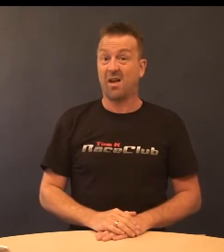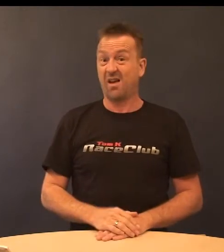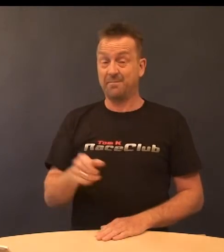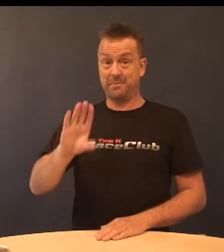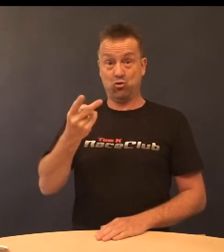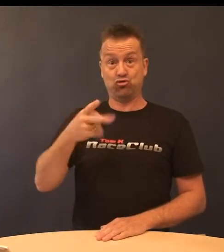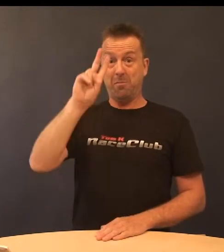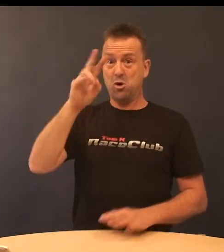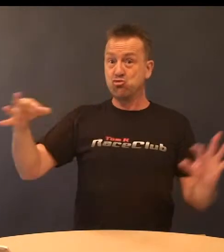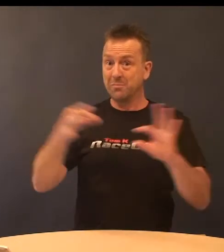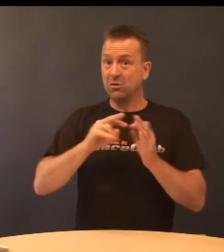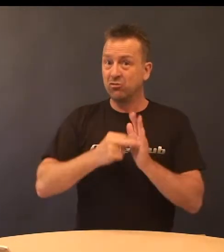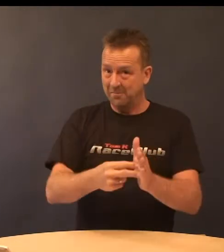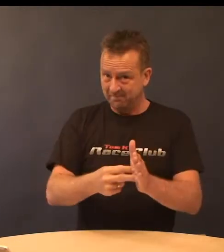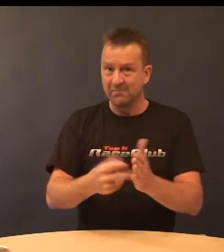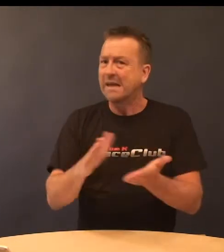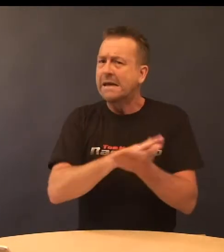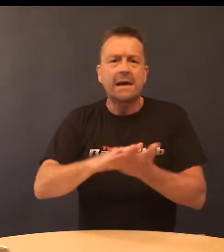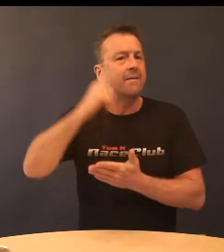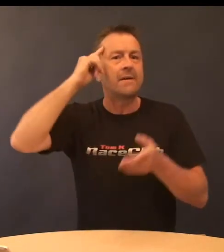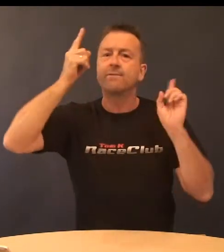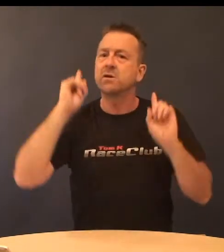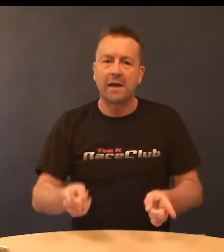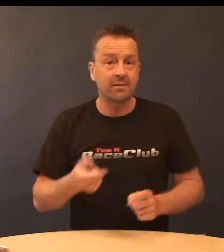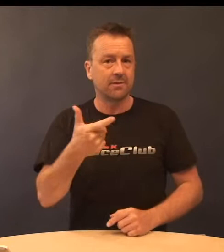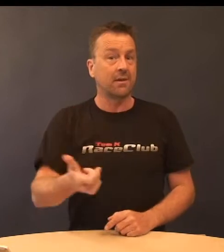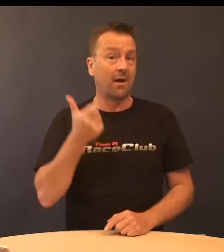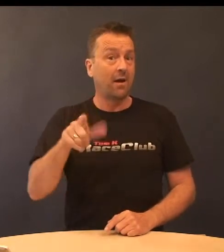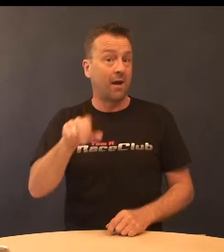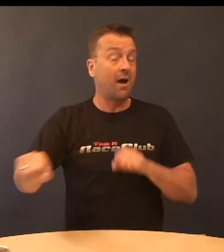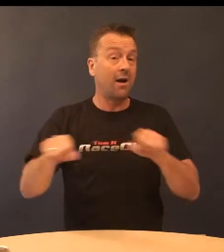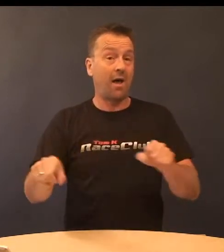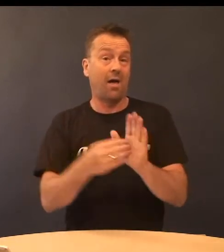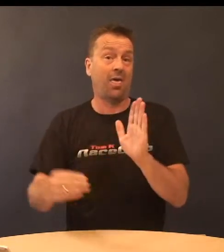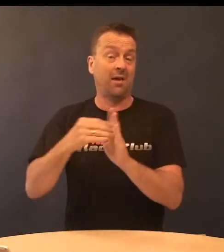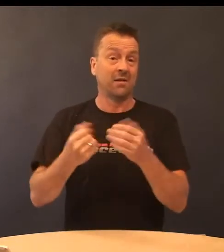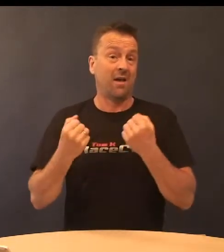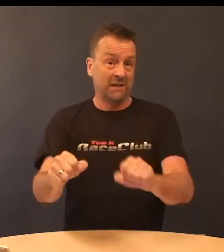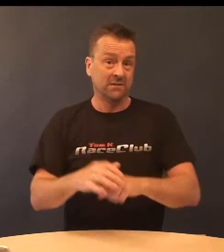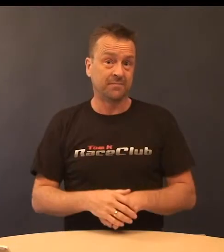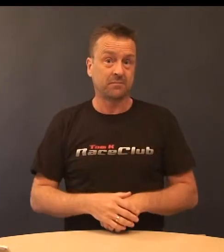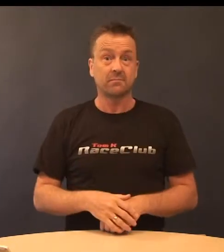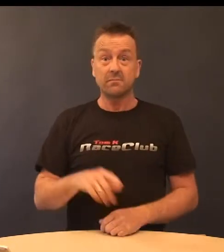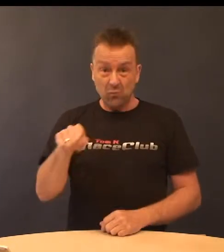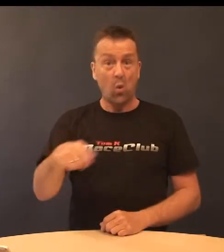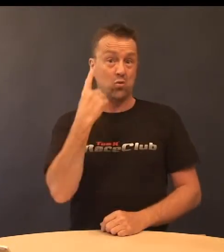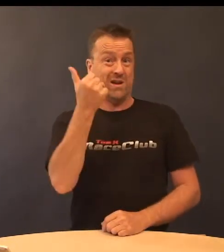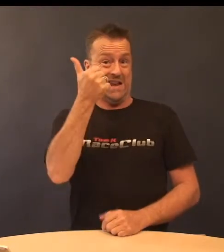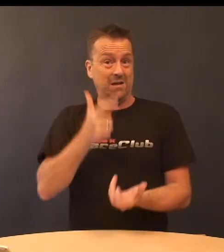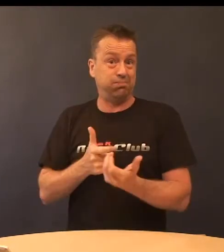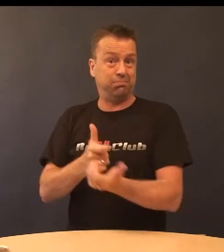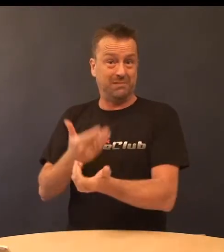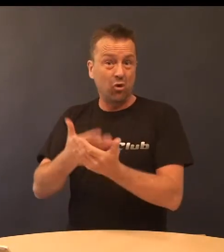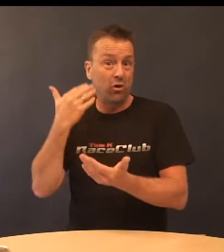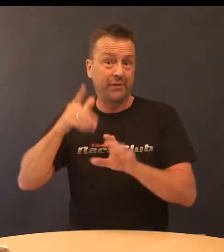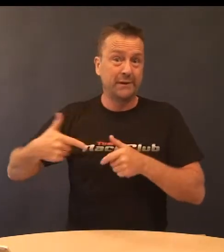hybrid system, Fred, nobody knows how the tyres will cope with the additional power. There's only a single air gun to charge the 4 wheels after